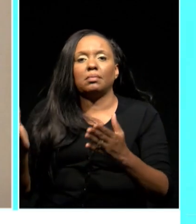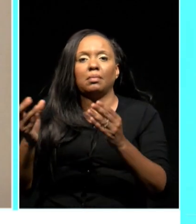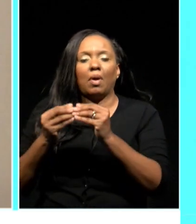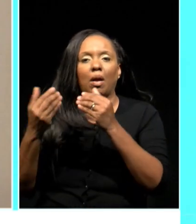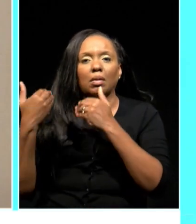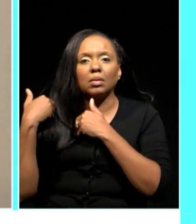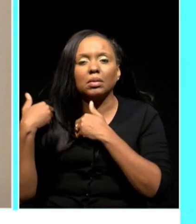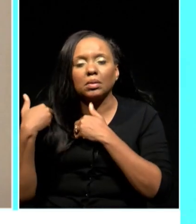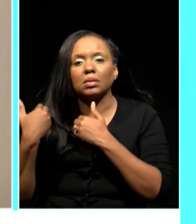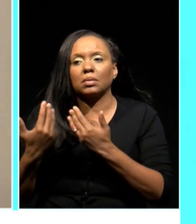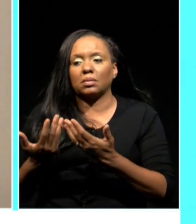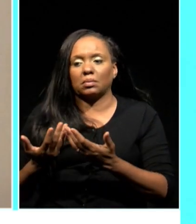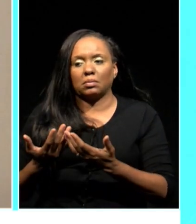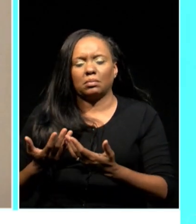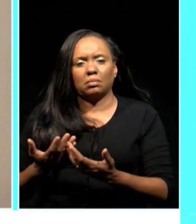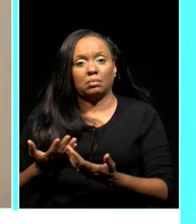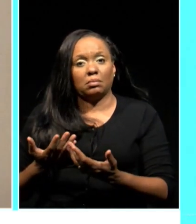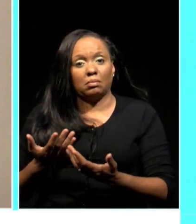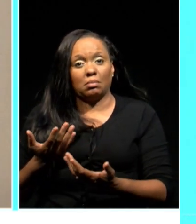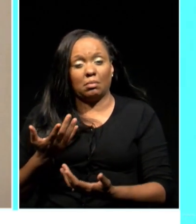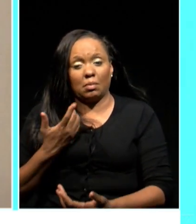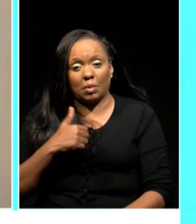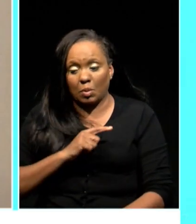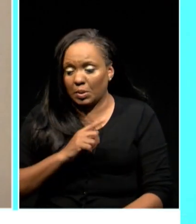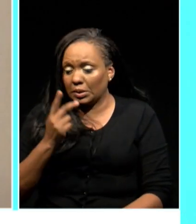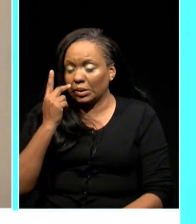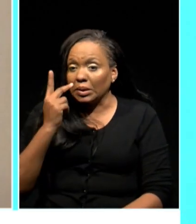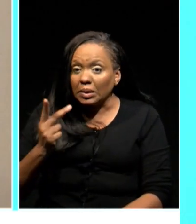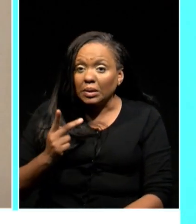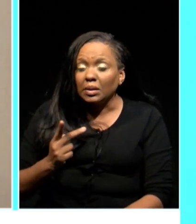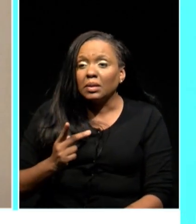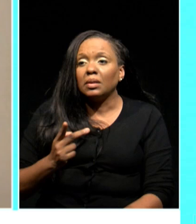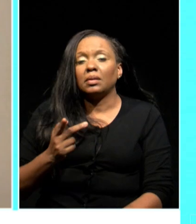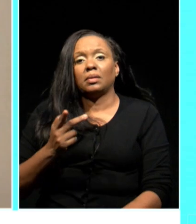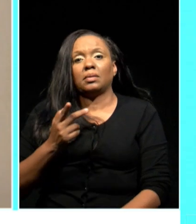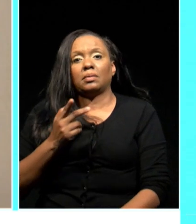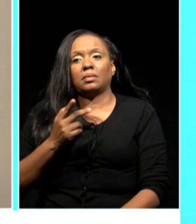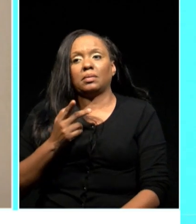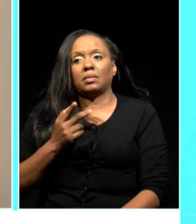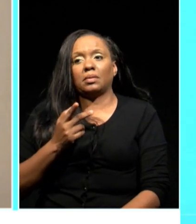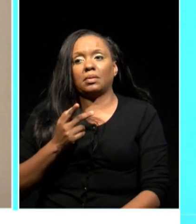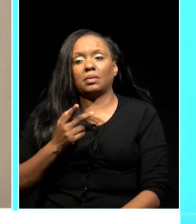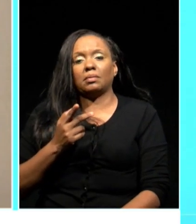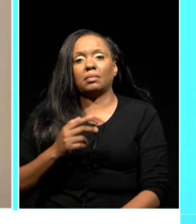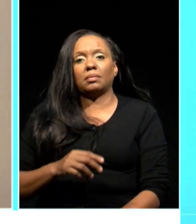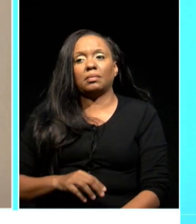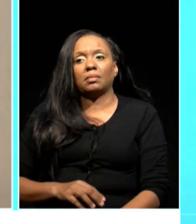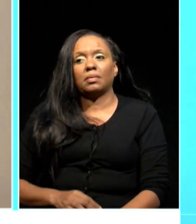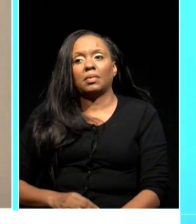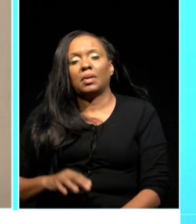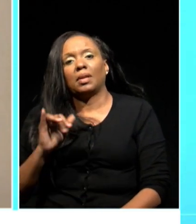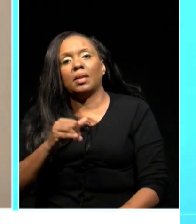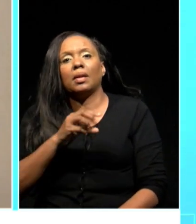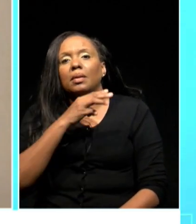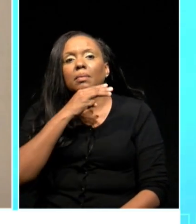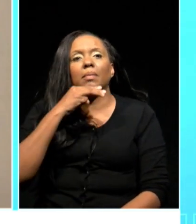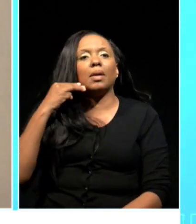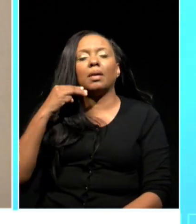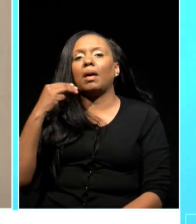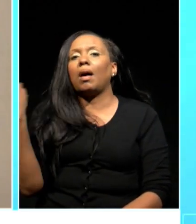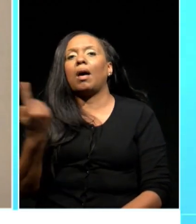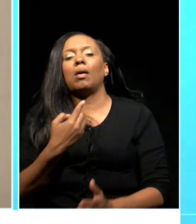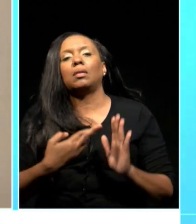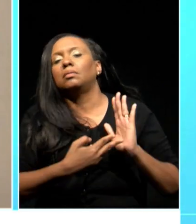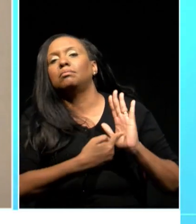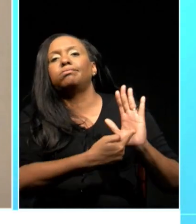within the party. Because we have seen and heard the cry that Motley in essence overshadows a lot, but we will see whether or